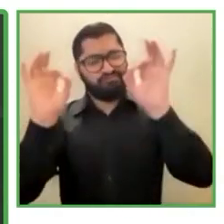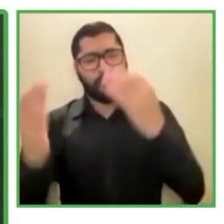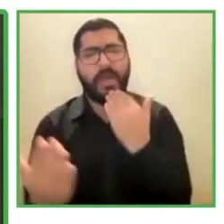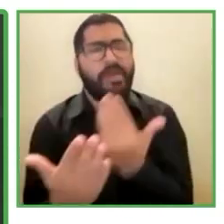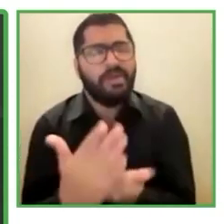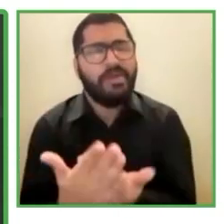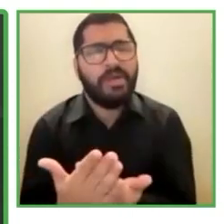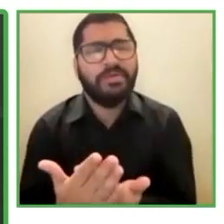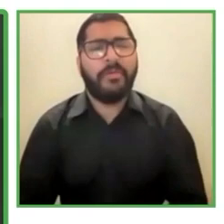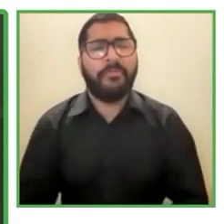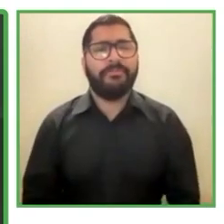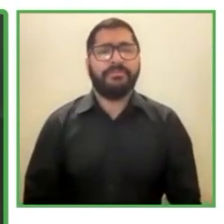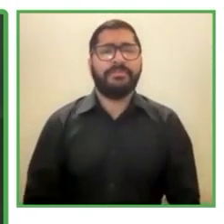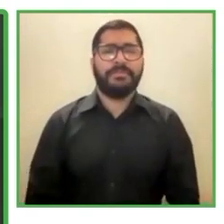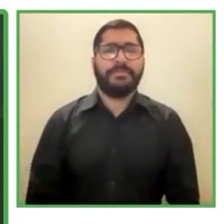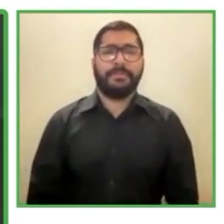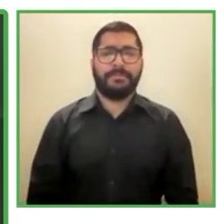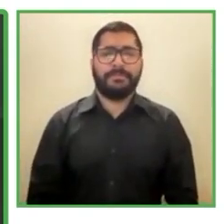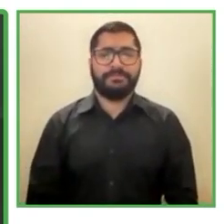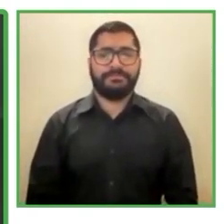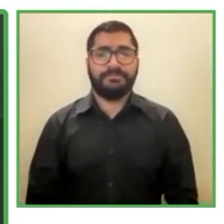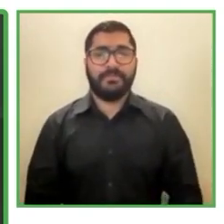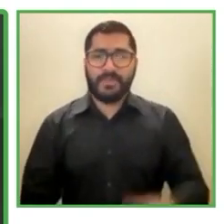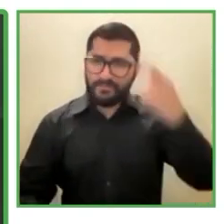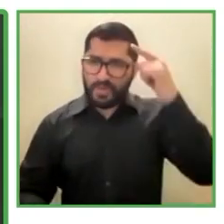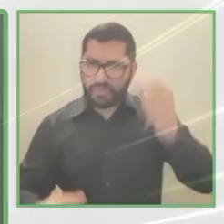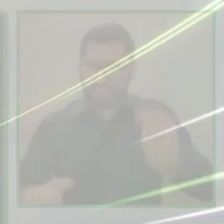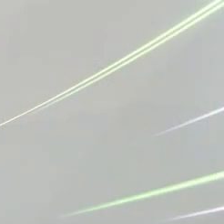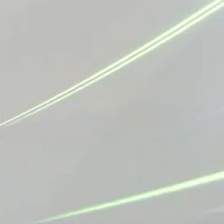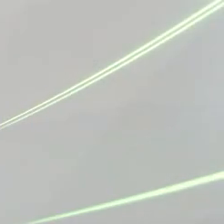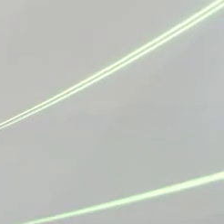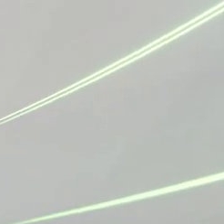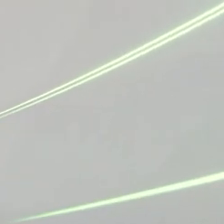you success and in the discussions.